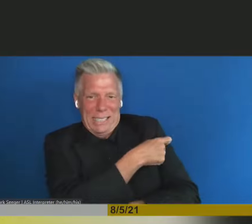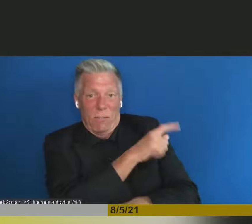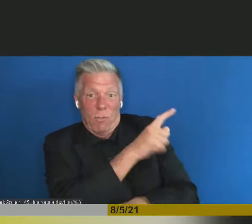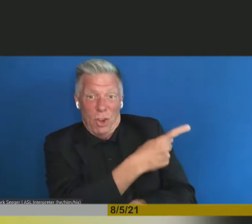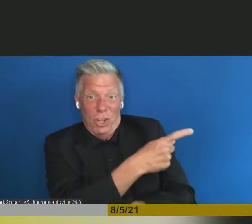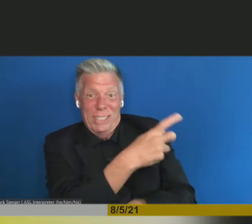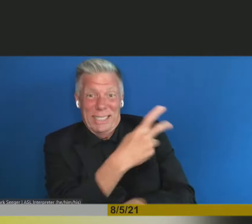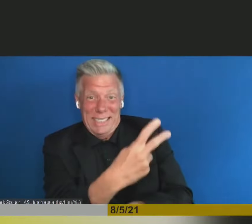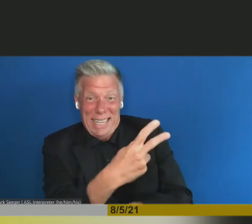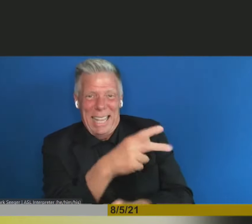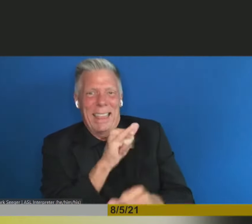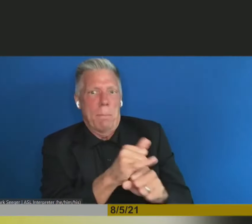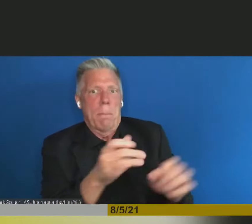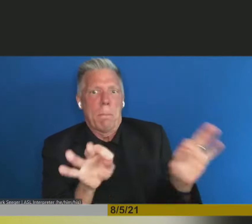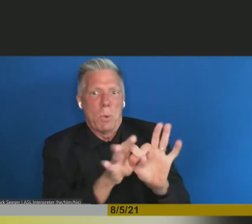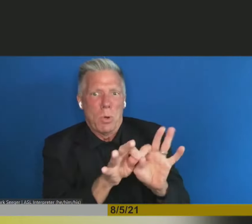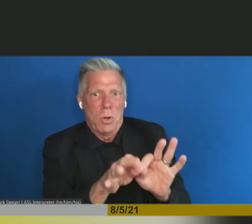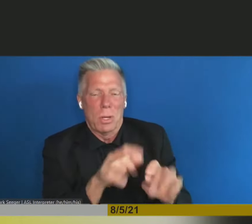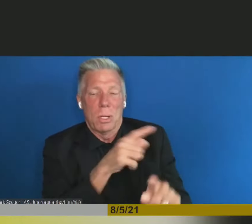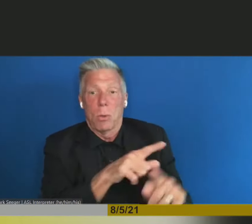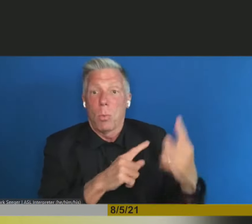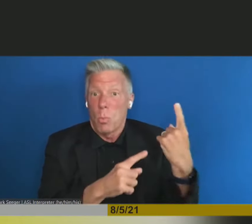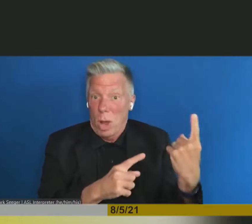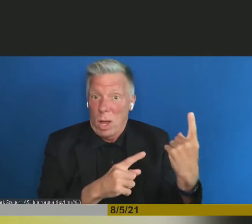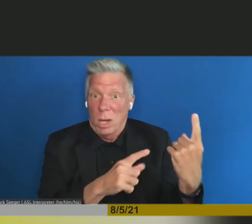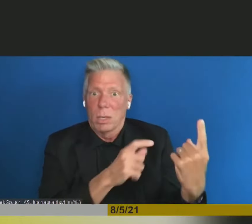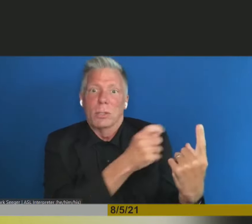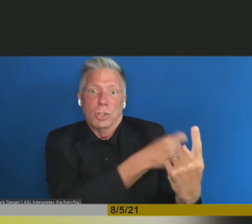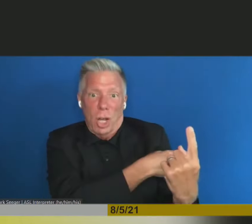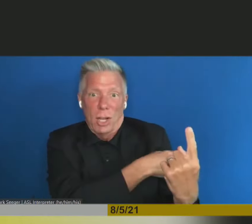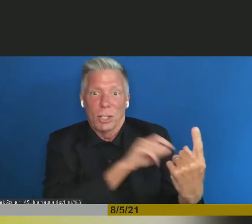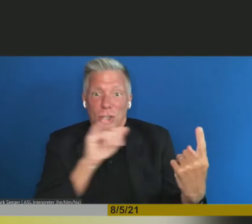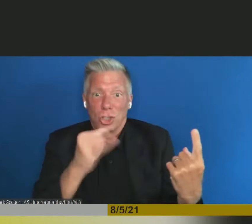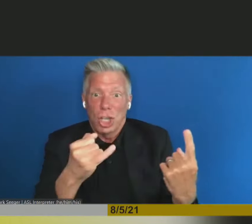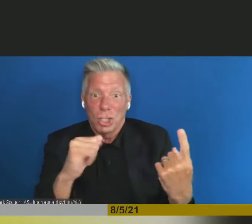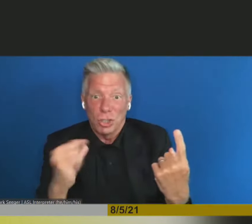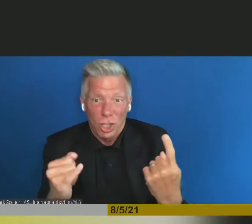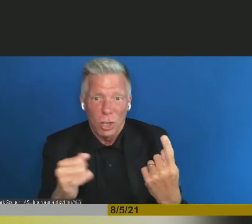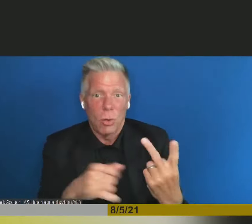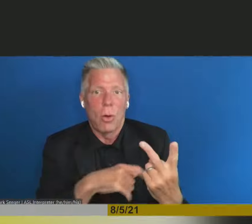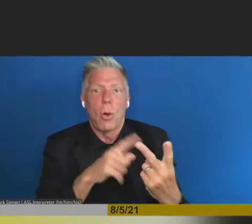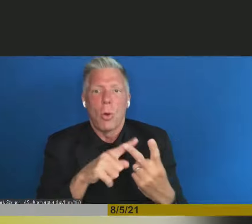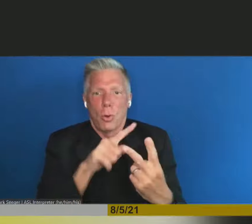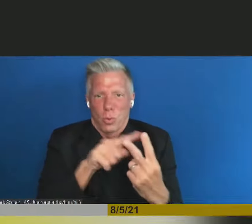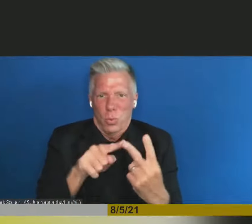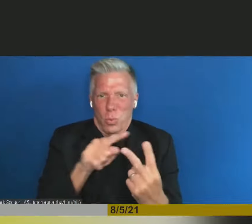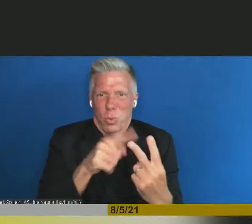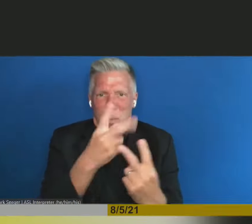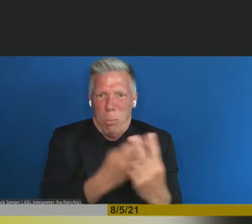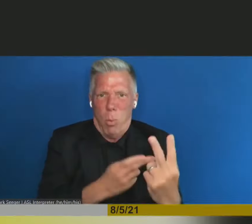one shot of J&J or the 2 shots of the Moderna or Pfizer vaccine. Those are the current guidelines.